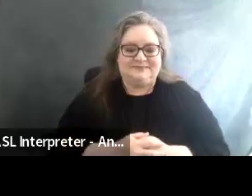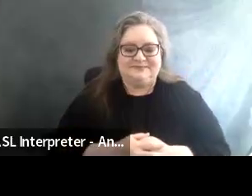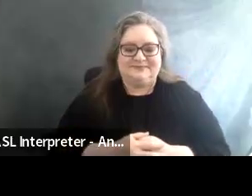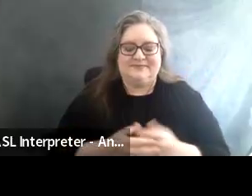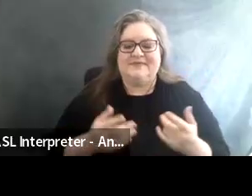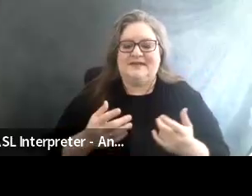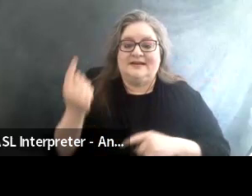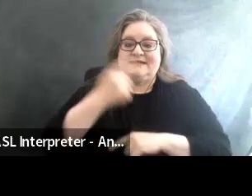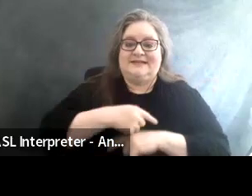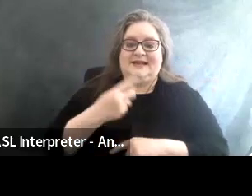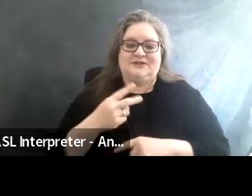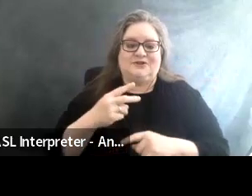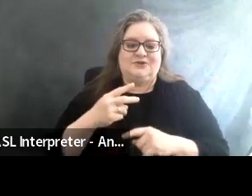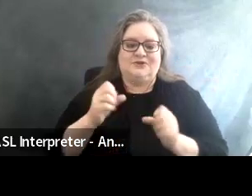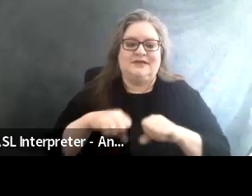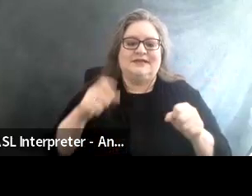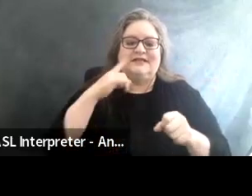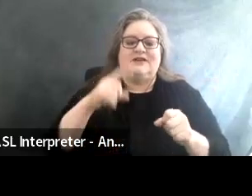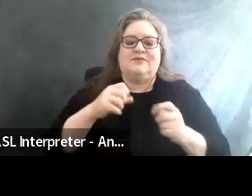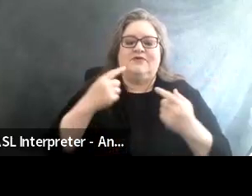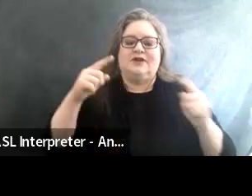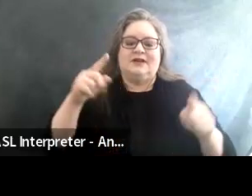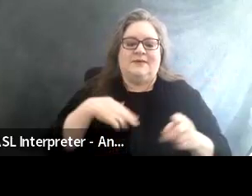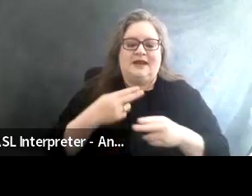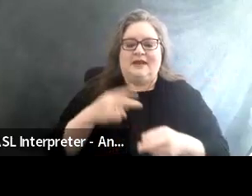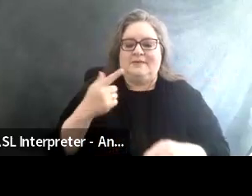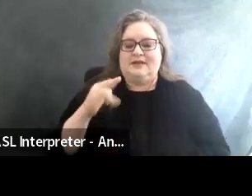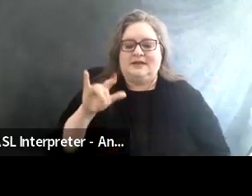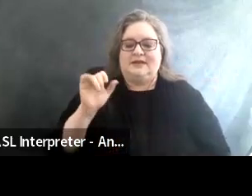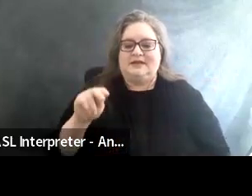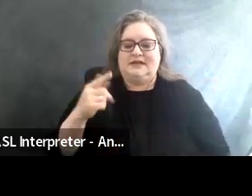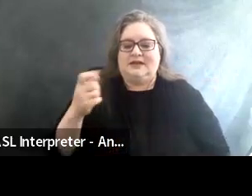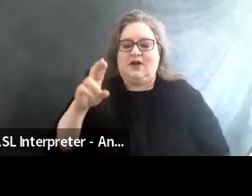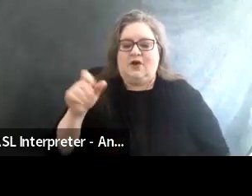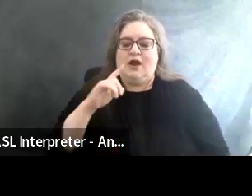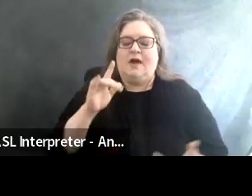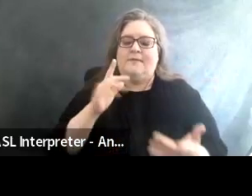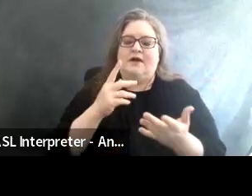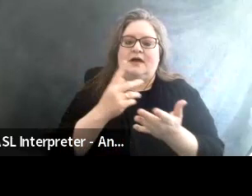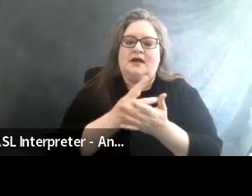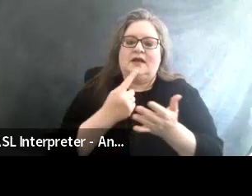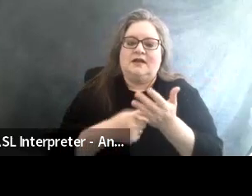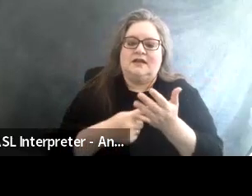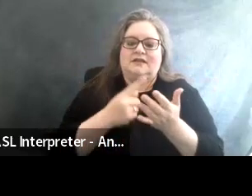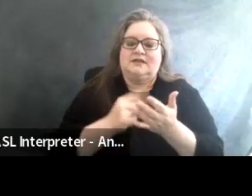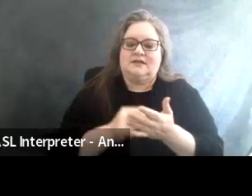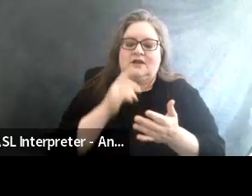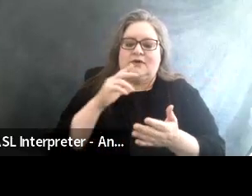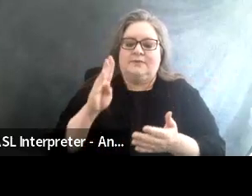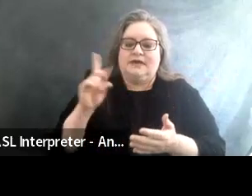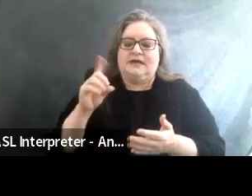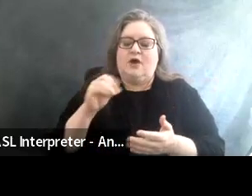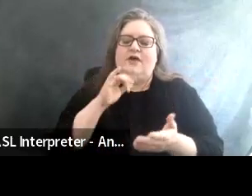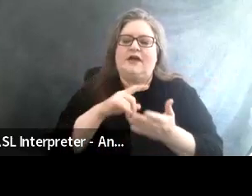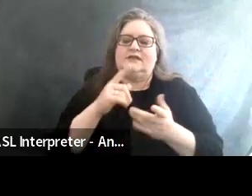day 2, Systems for Success. My name is Gillian Gorrra. I'm a consultant with BDO. BDO is an accounting firm, an